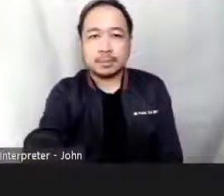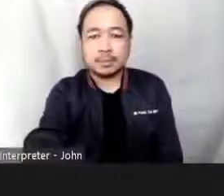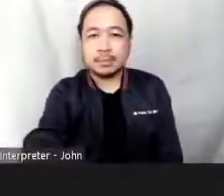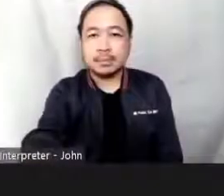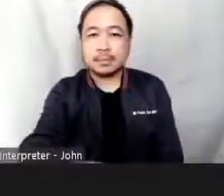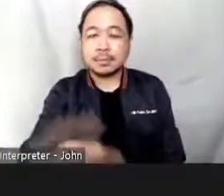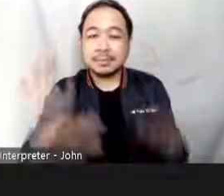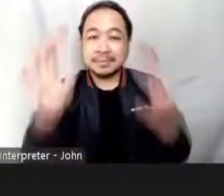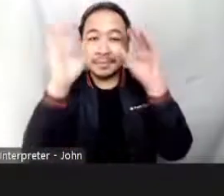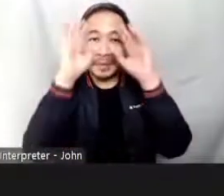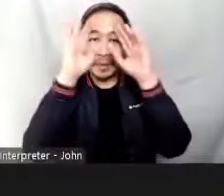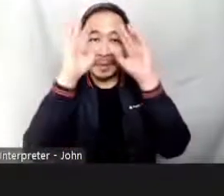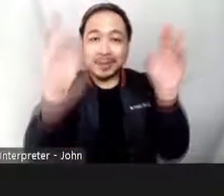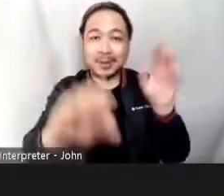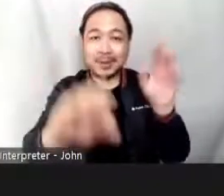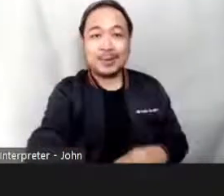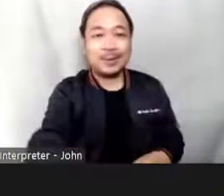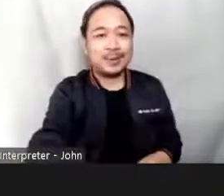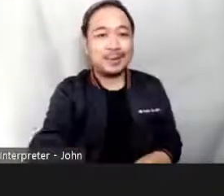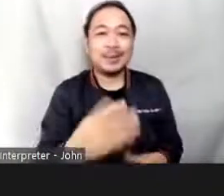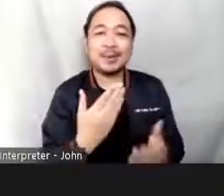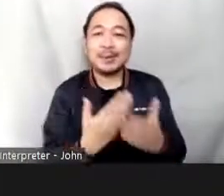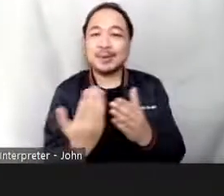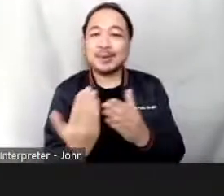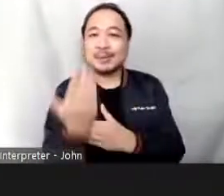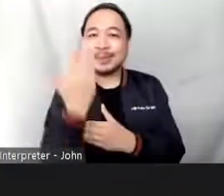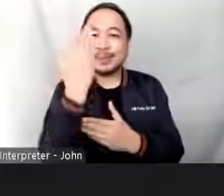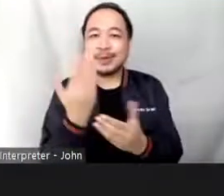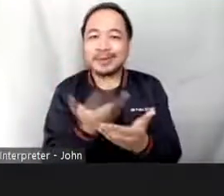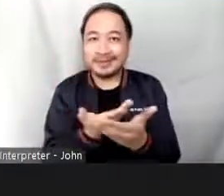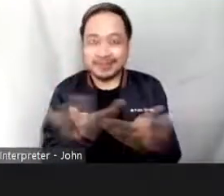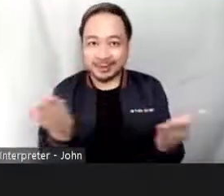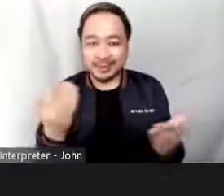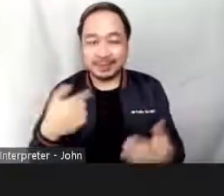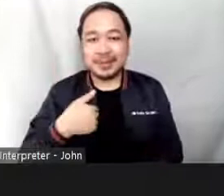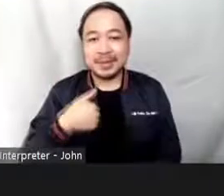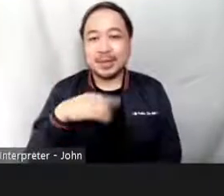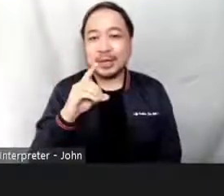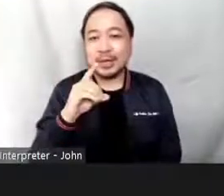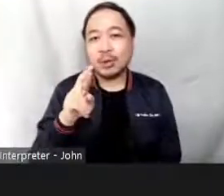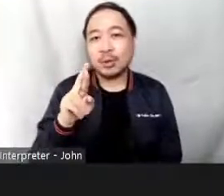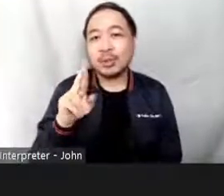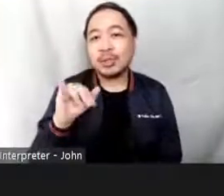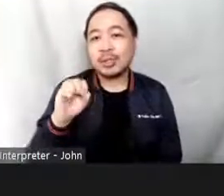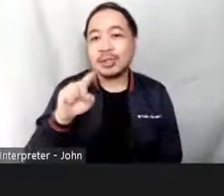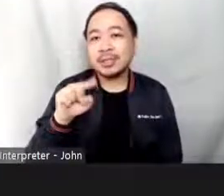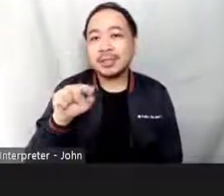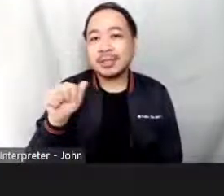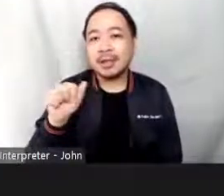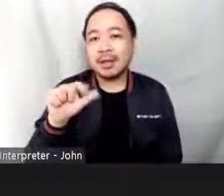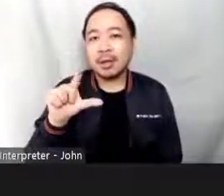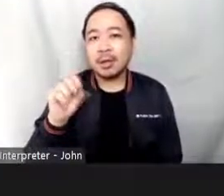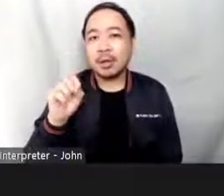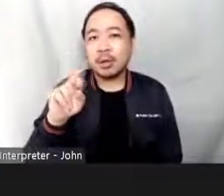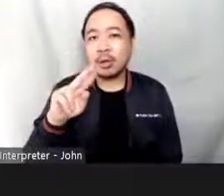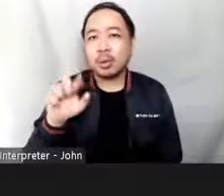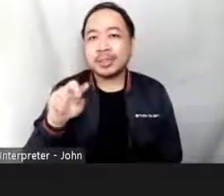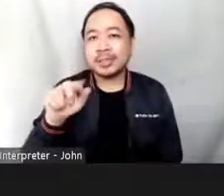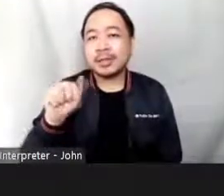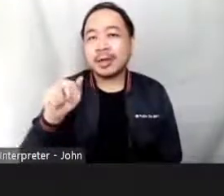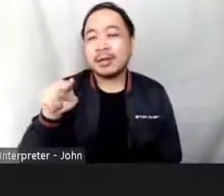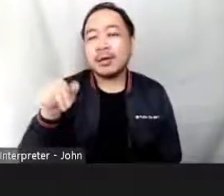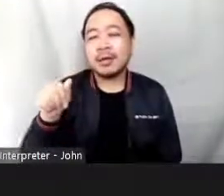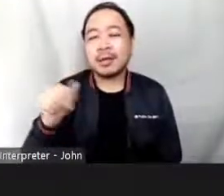Hello everyone! Magandang umaga po sa ating lahat. I am Dr. Riza Lorenzana, the Scientific Committee Co-Chair